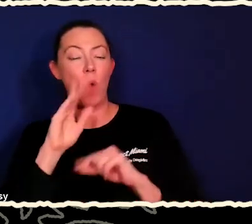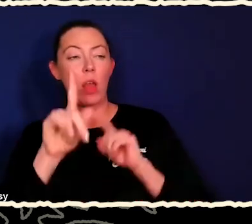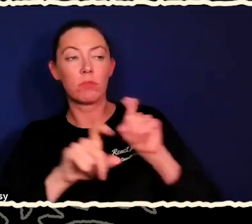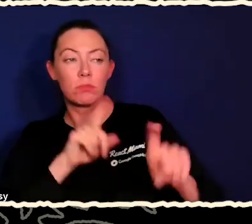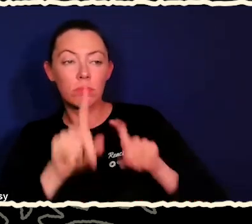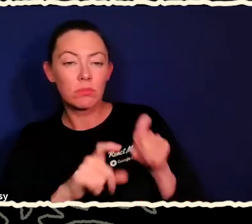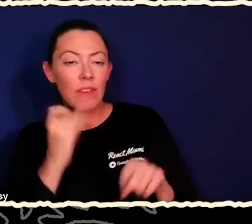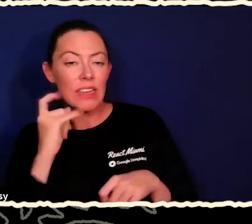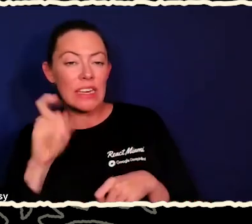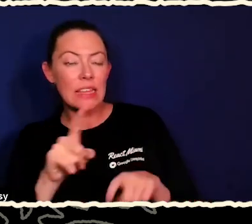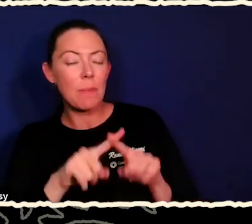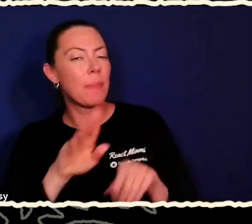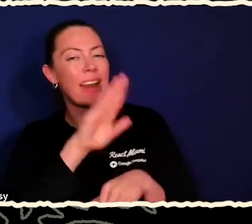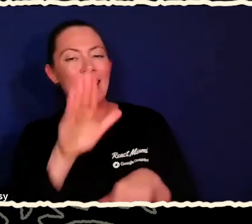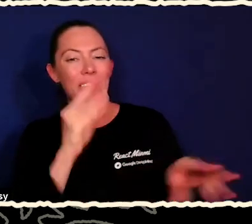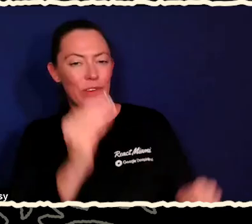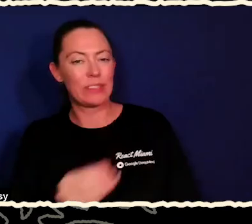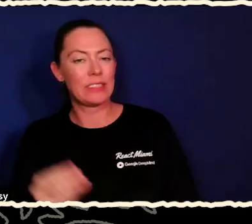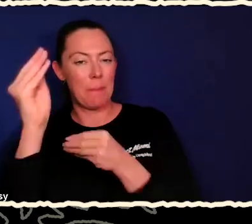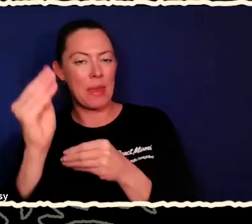user's behalf.